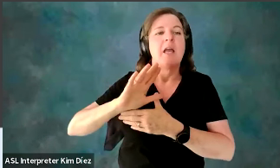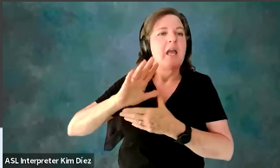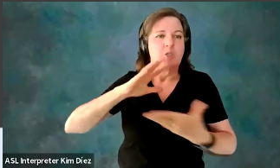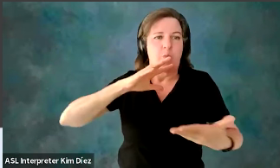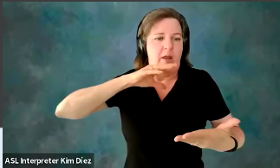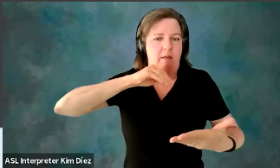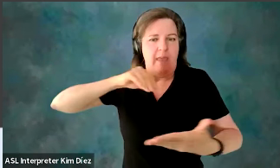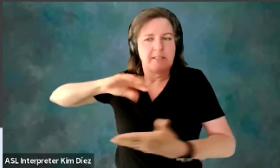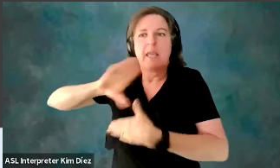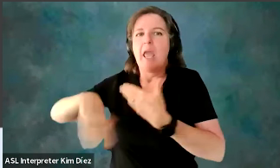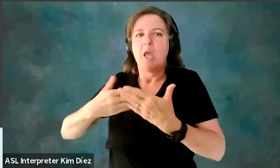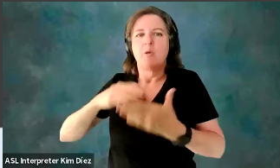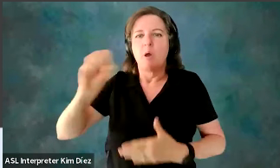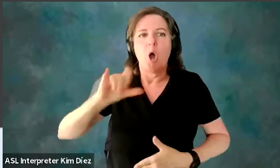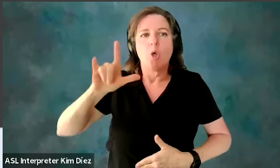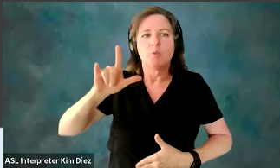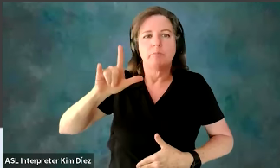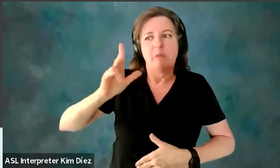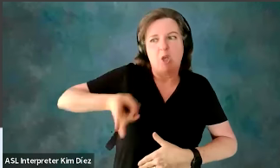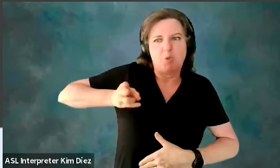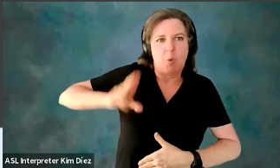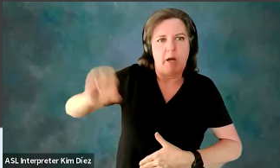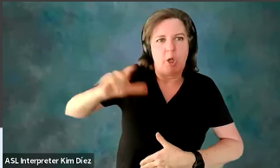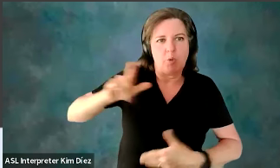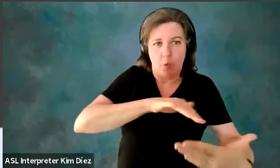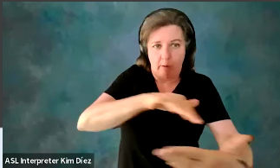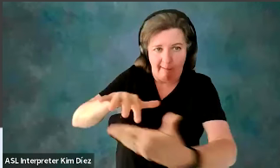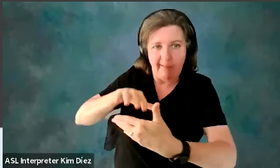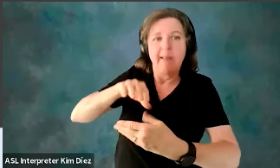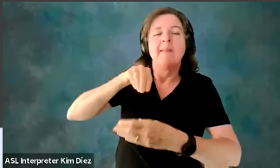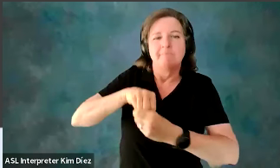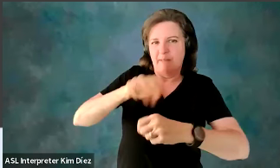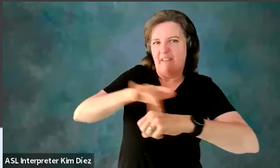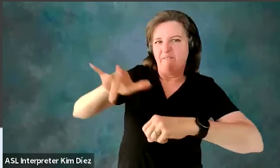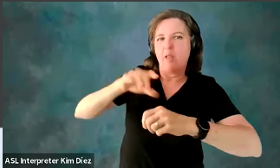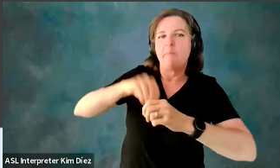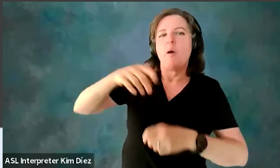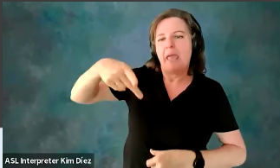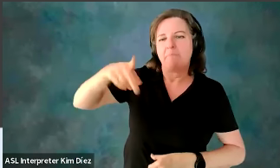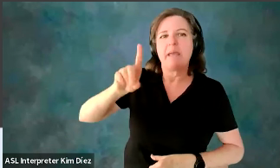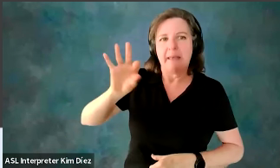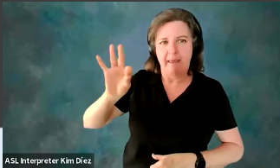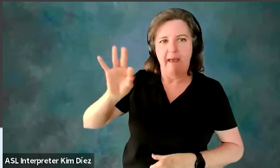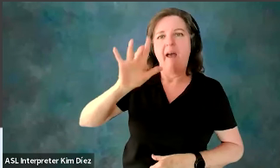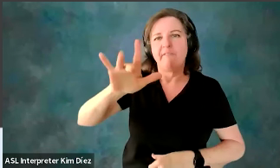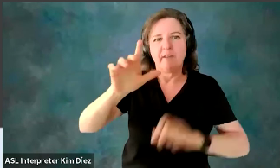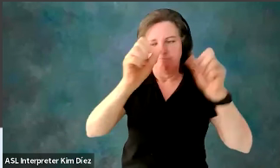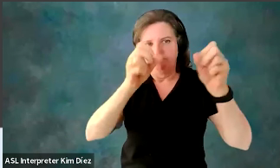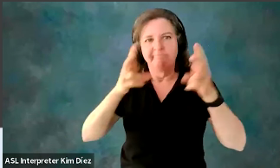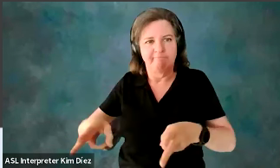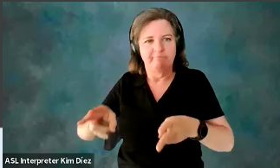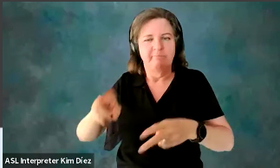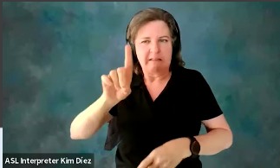the surveys historically and are available to be downloaded. The other link that